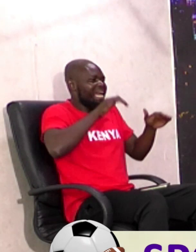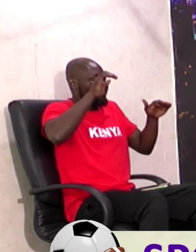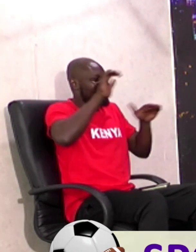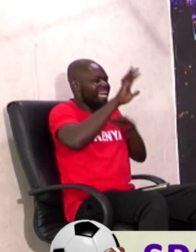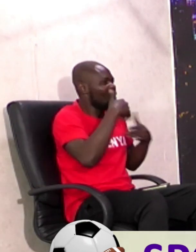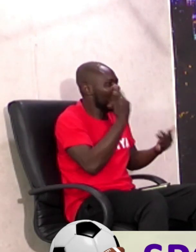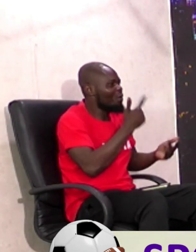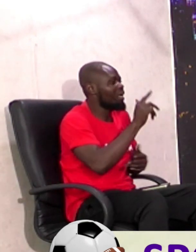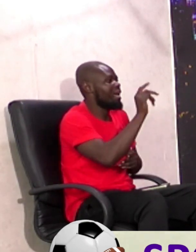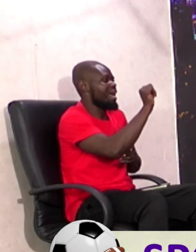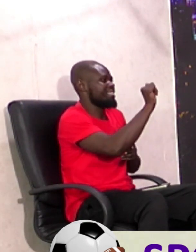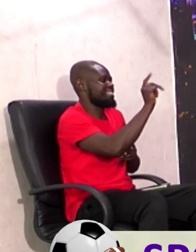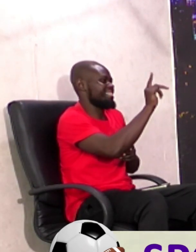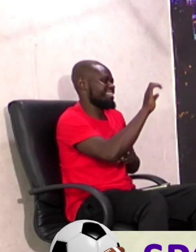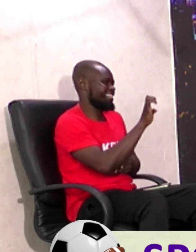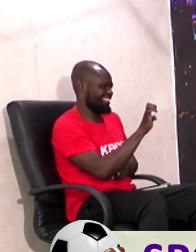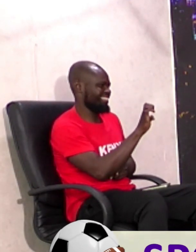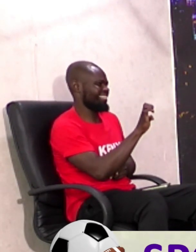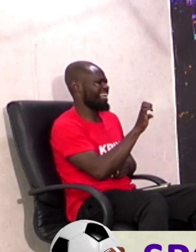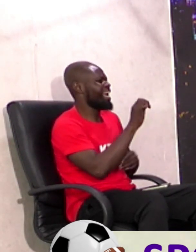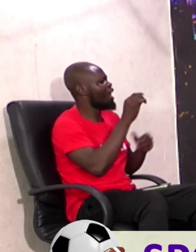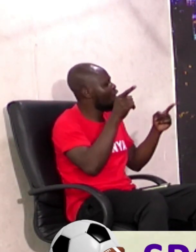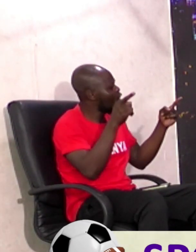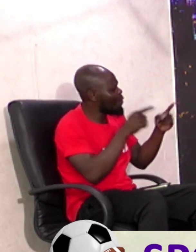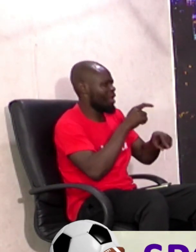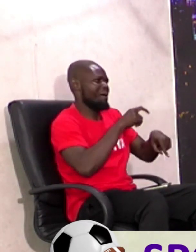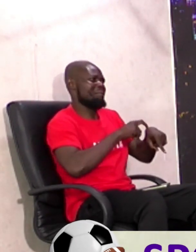And it was just, they were just lucky. Right.